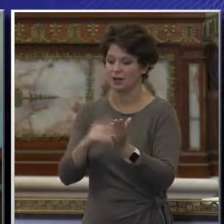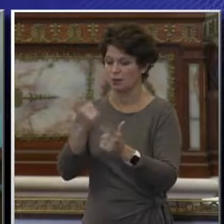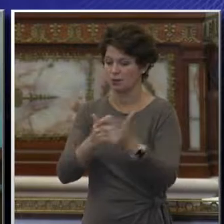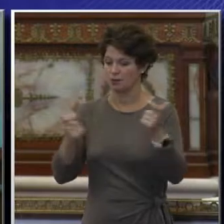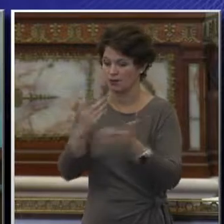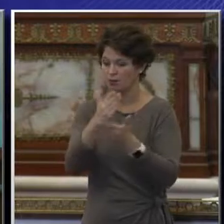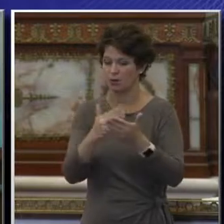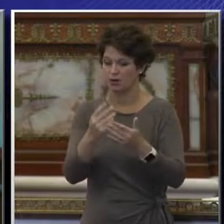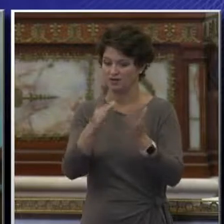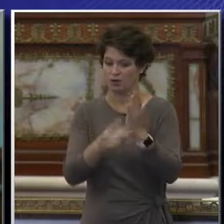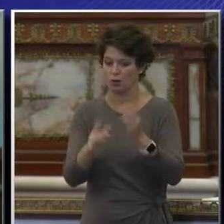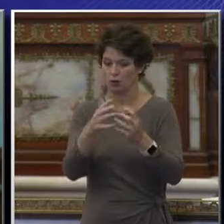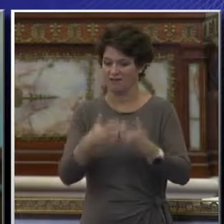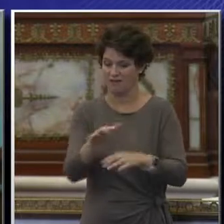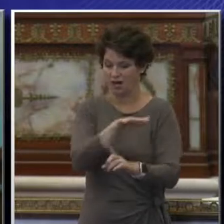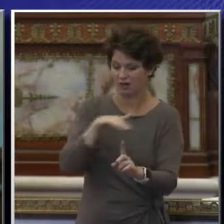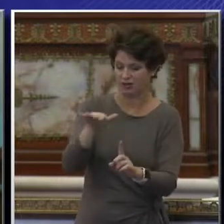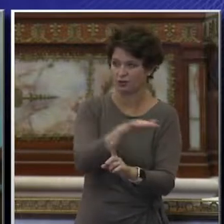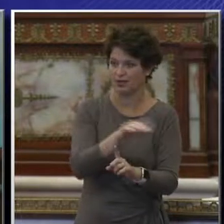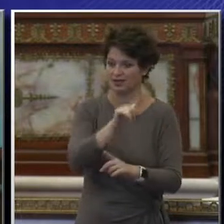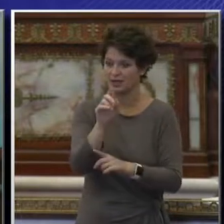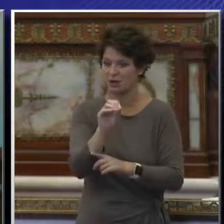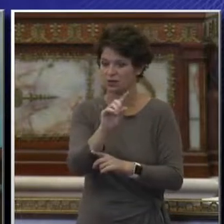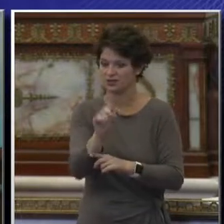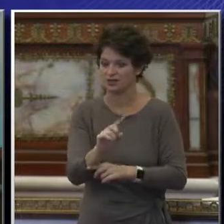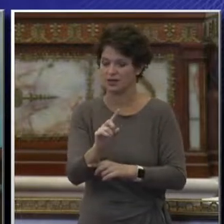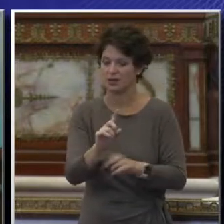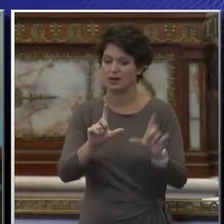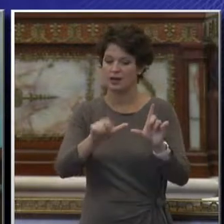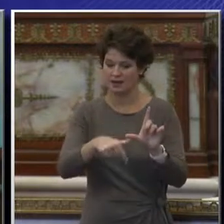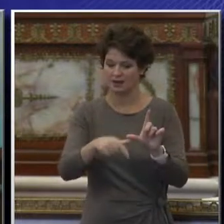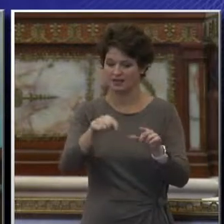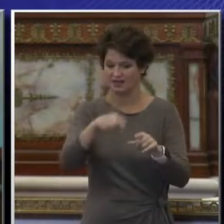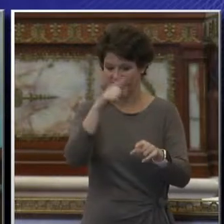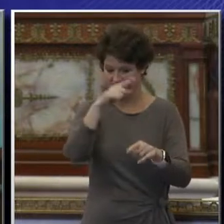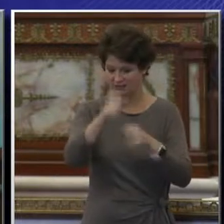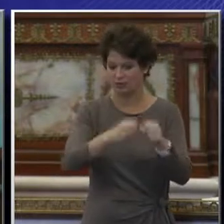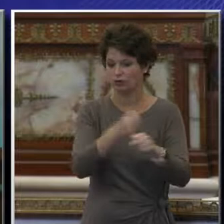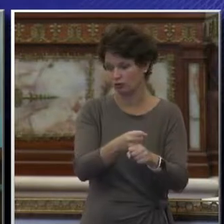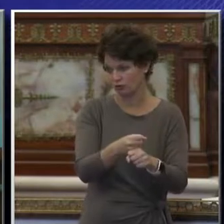of the refinery site has KOZ benefits expiring at the end of this year.